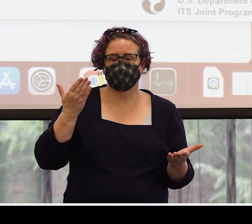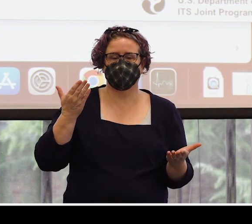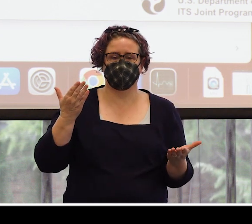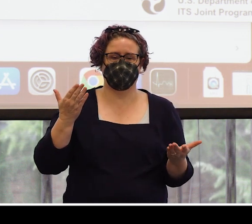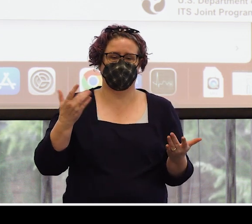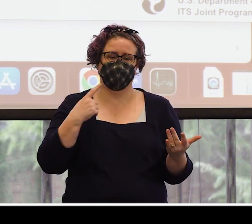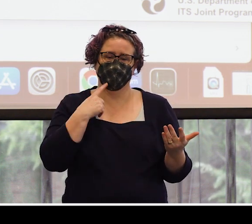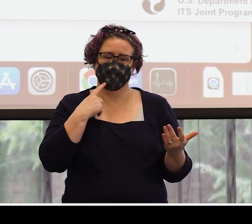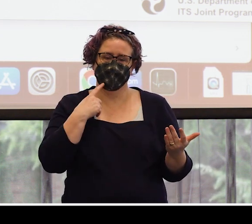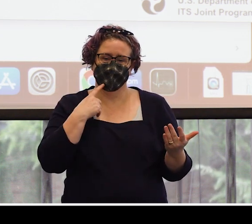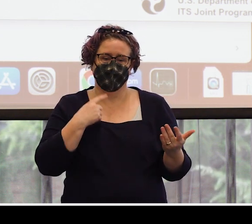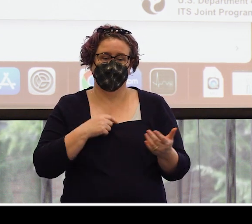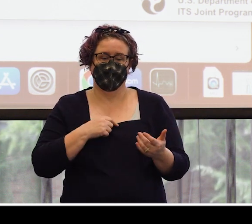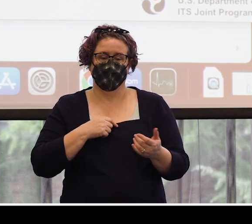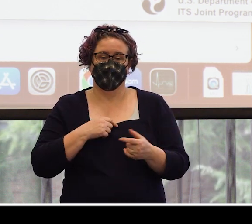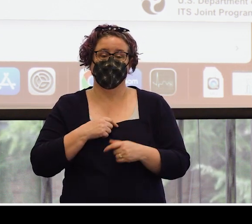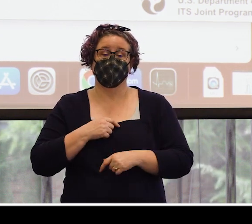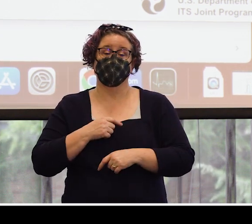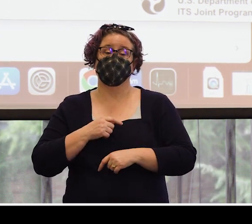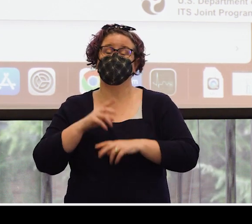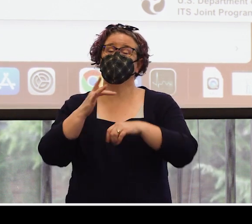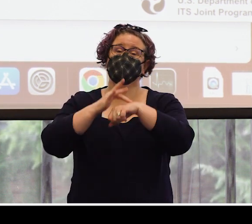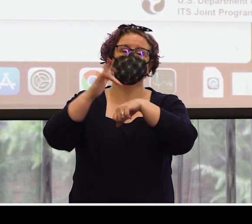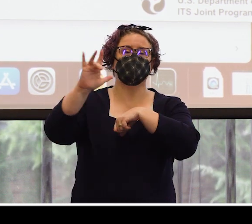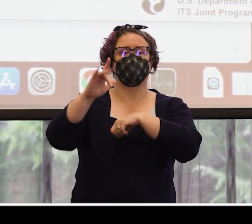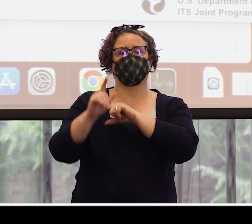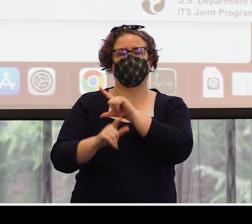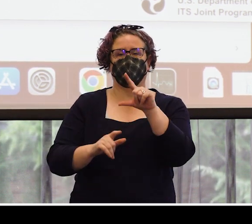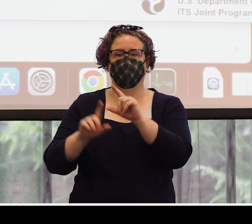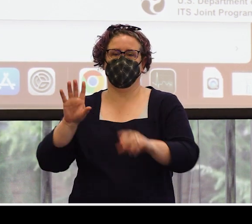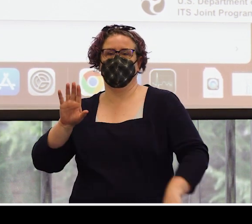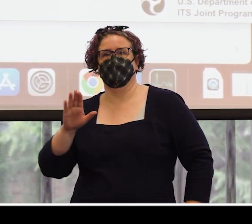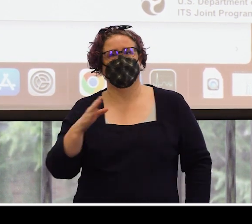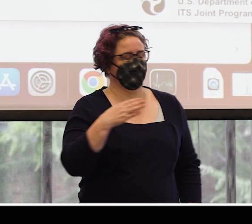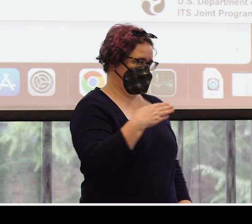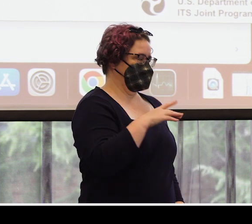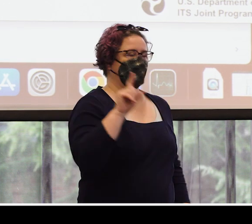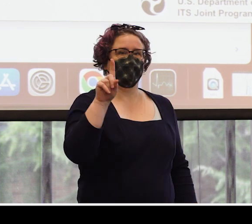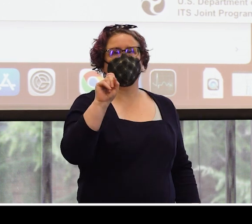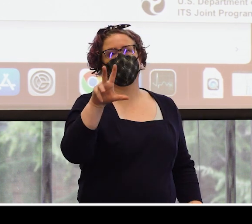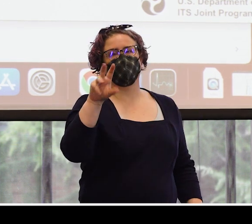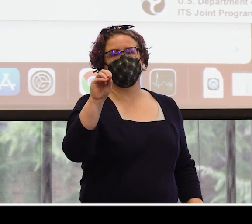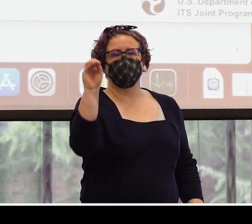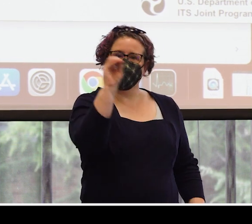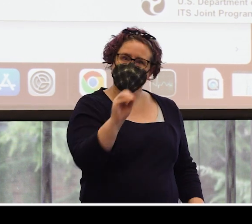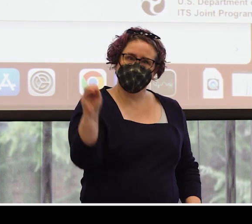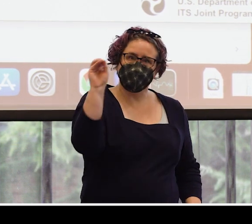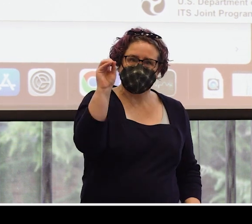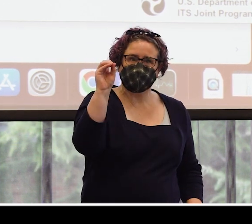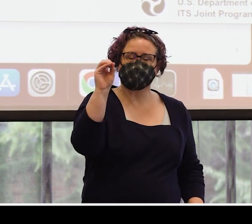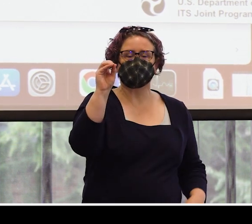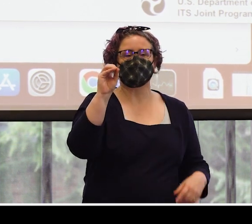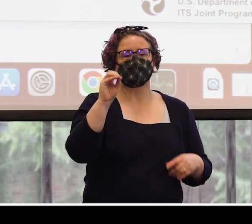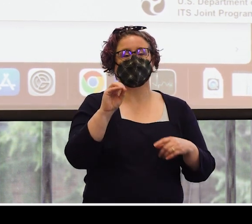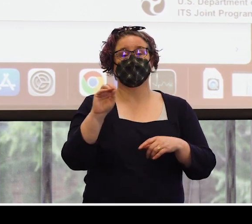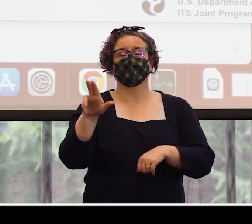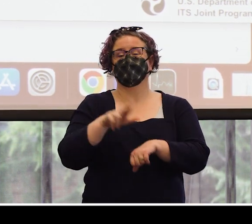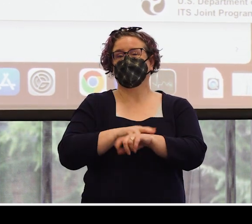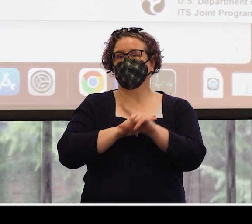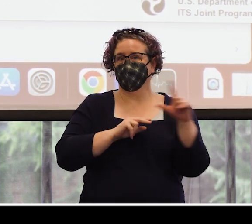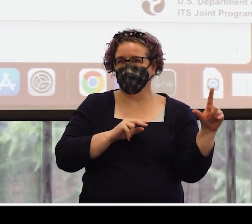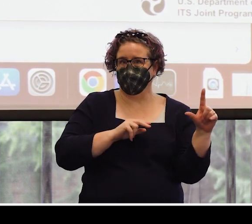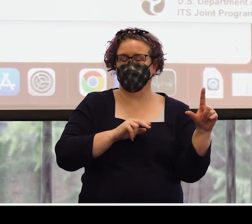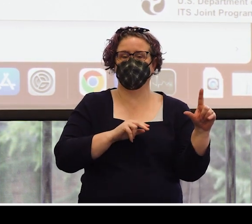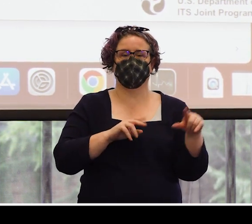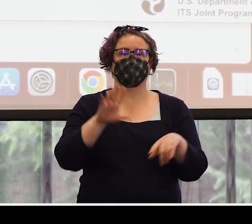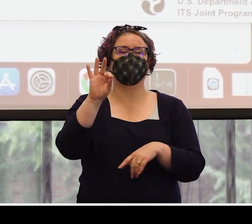it could be turn sharp left. So sharp left would be about 130 or 140 degrees. The regular left command